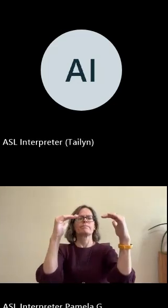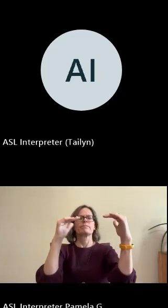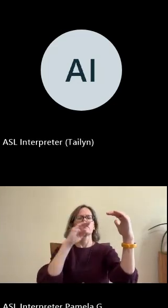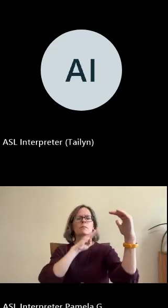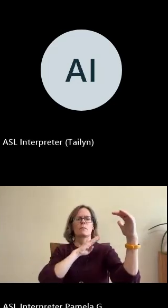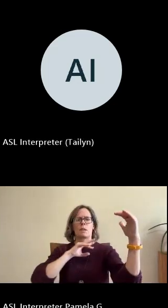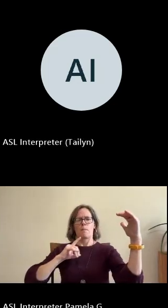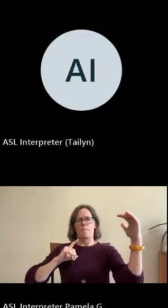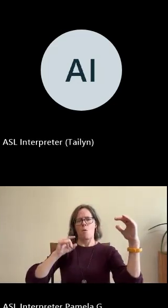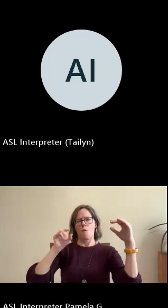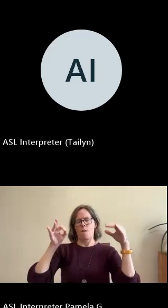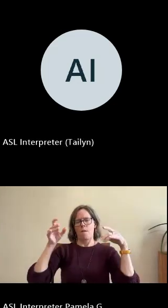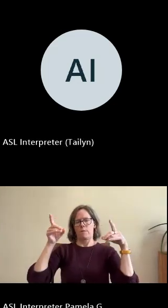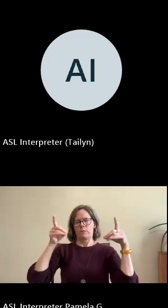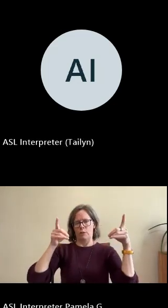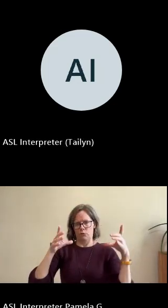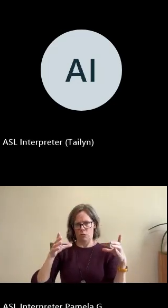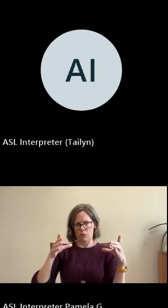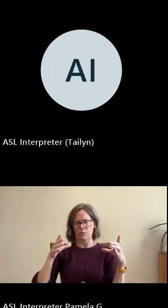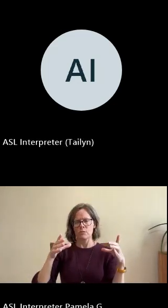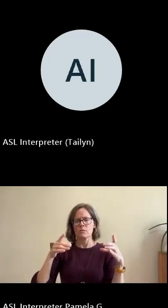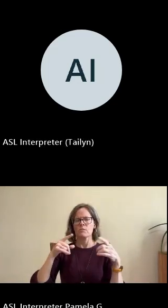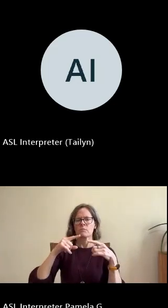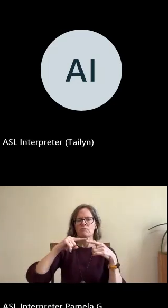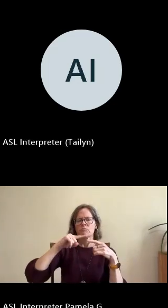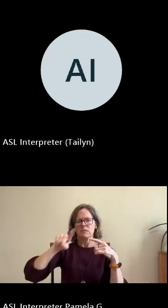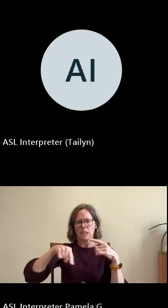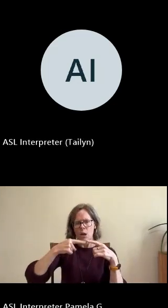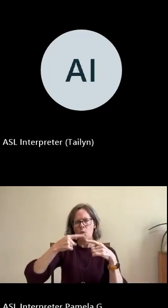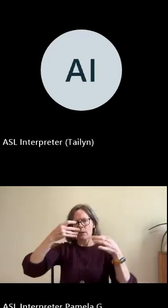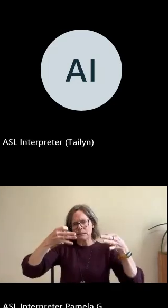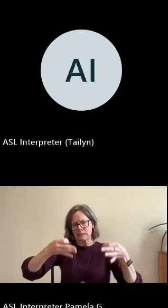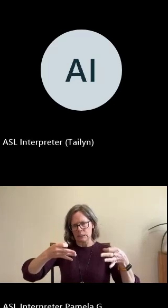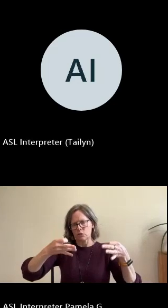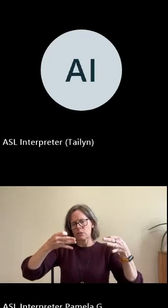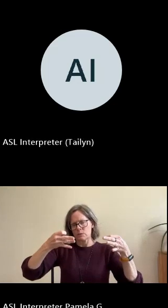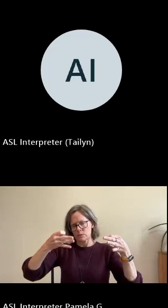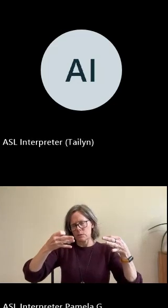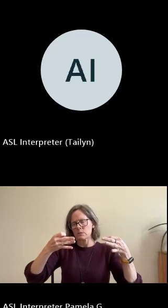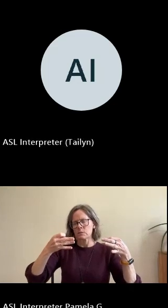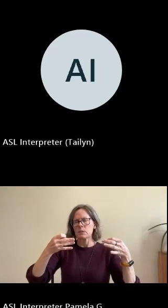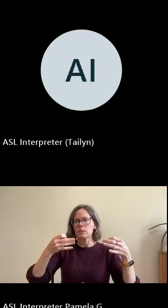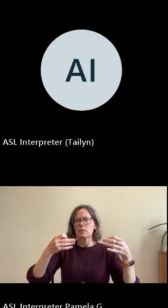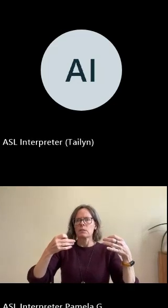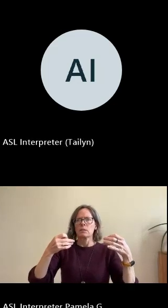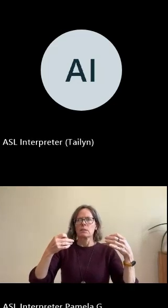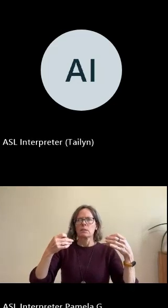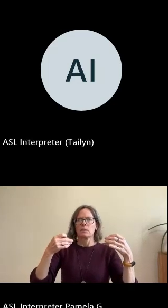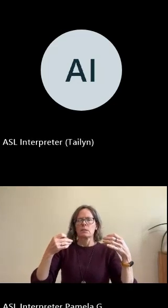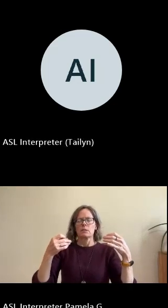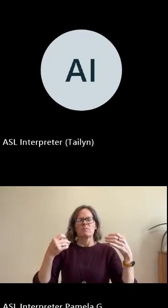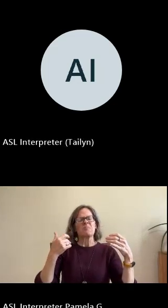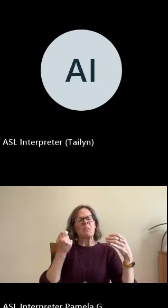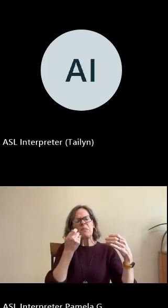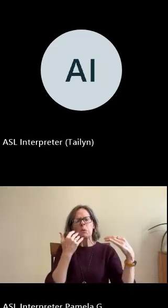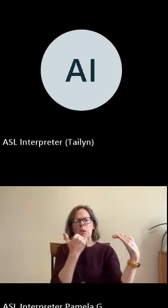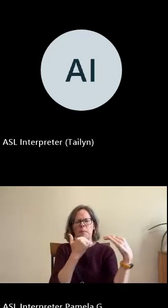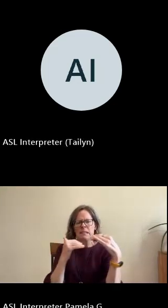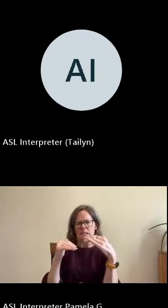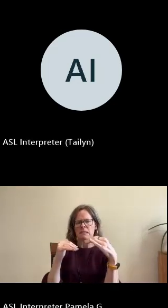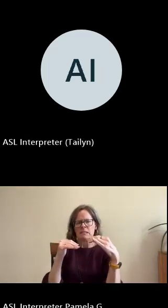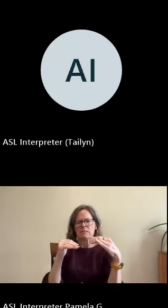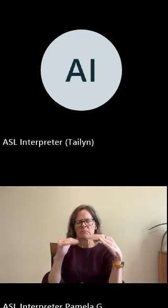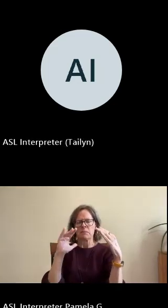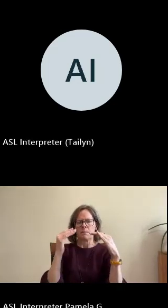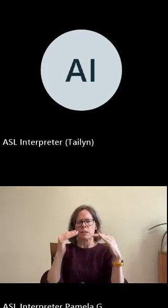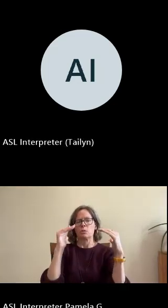kind of some year-round decisions. There's limitations to it compared to delegate assembly, but you